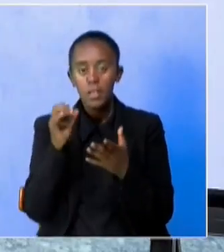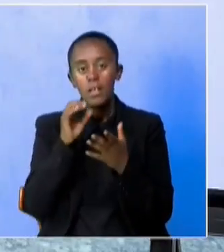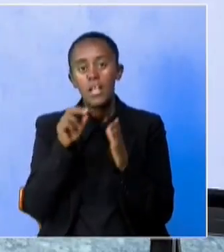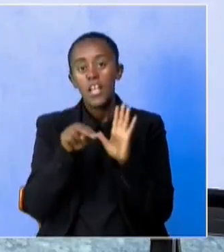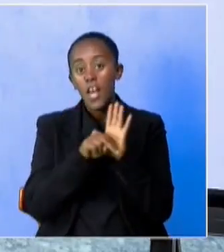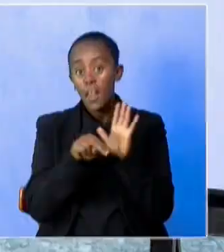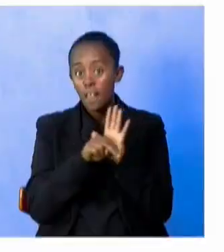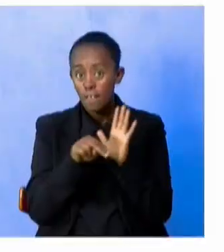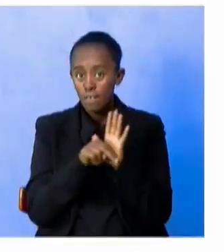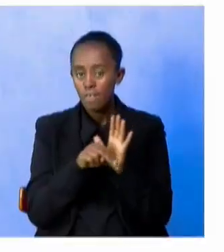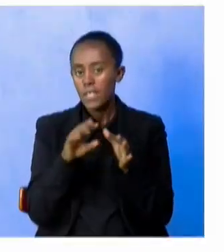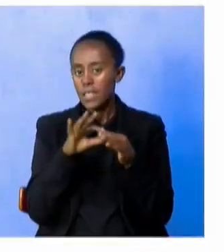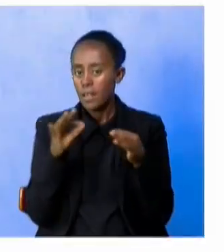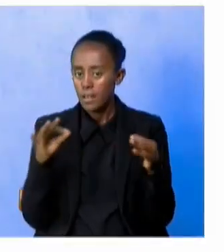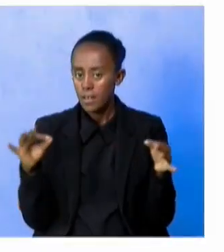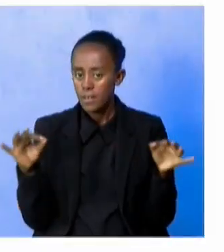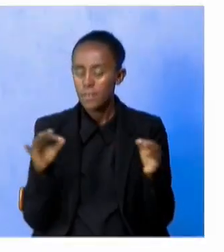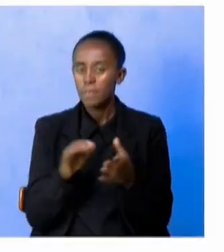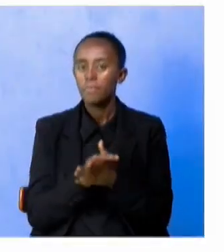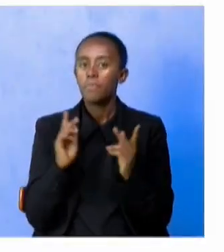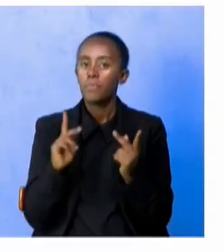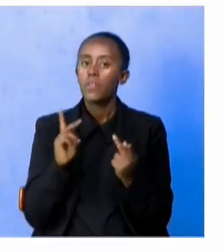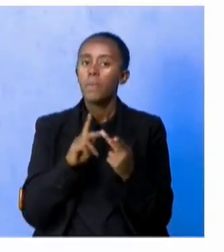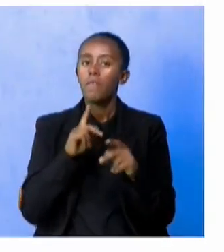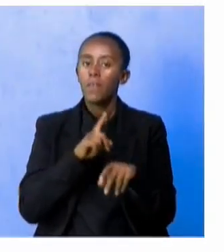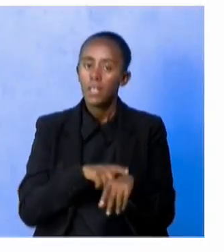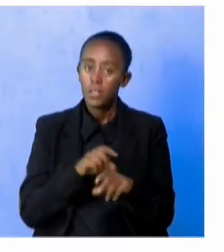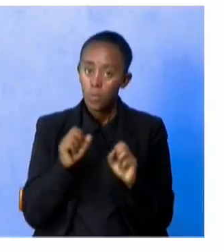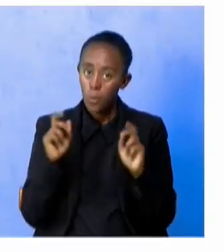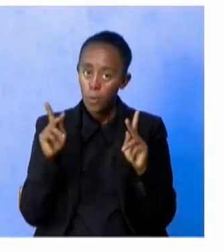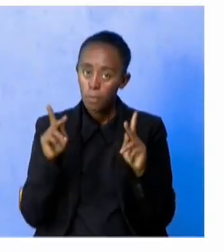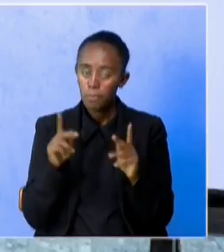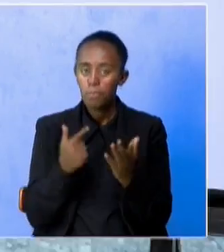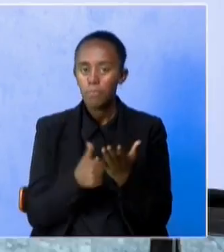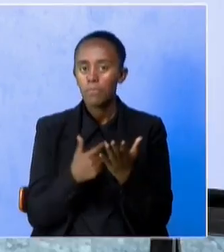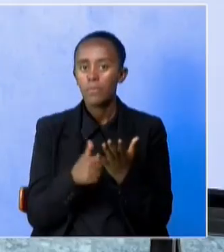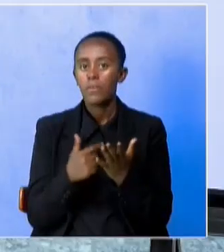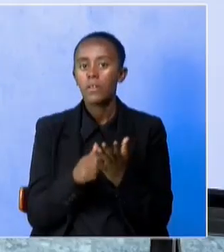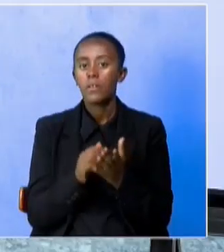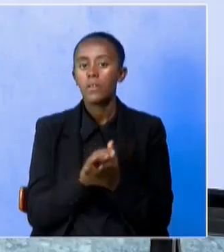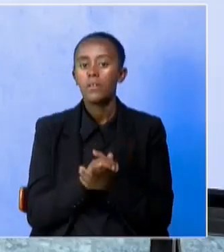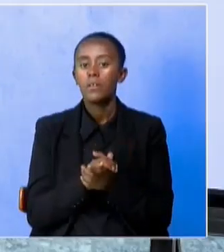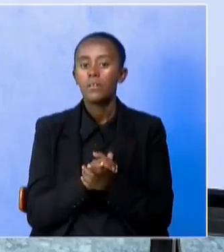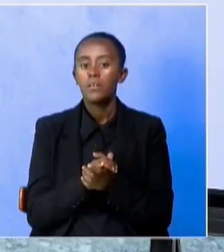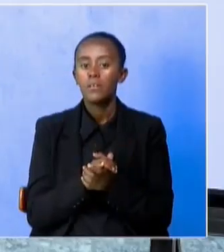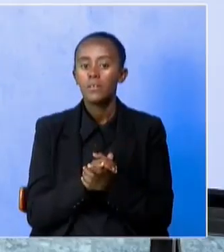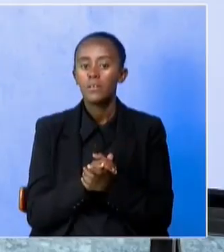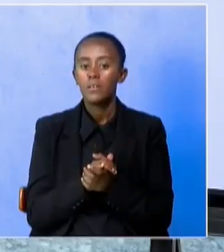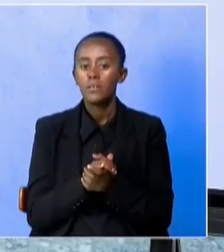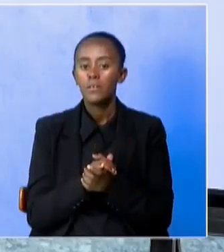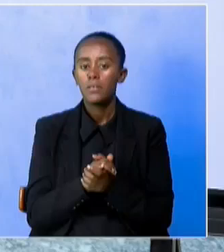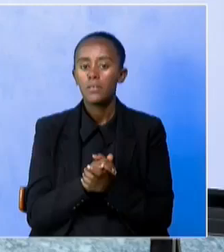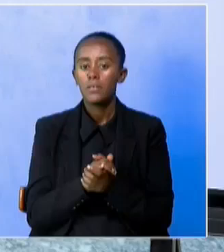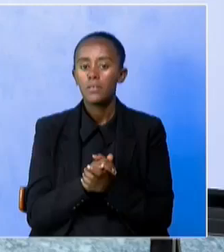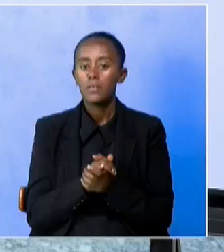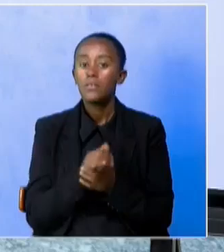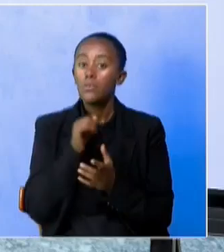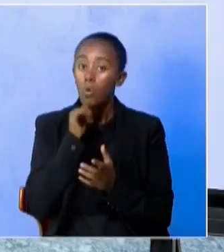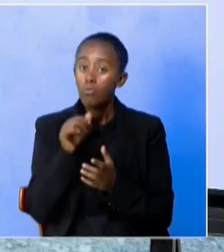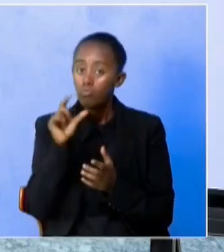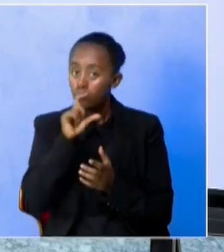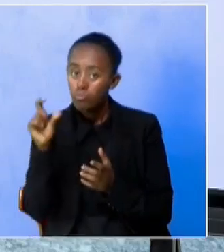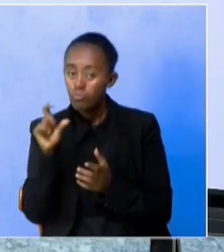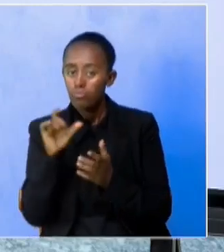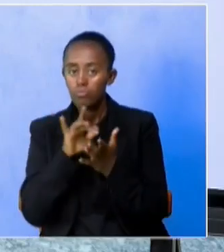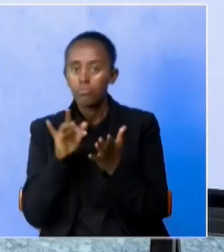present perfect tense, okay? This is not a negative way. Not, the negative indicator does not come after your verb.